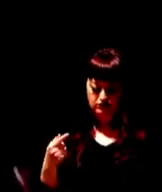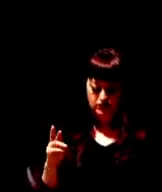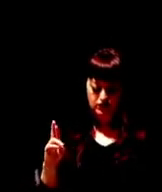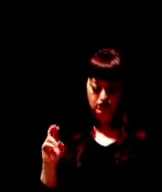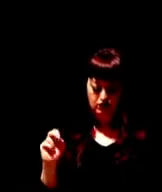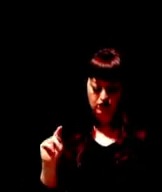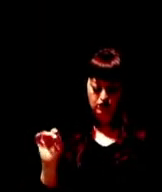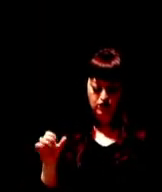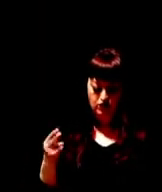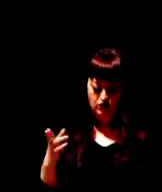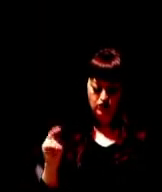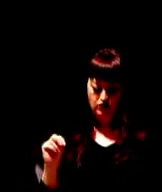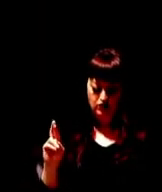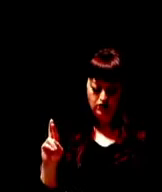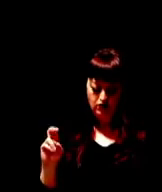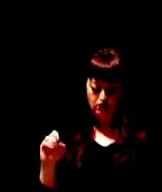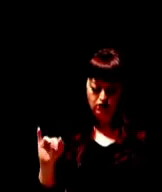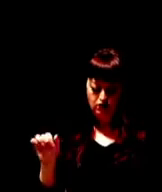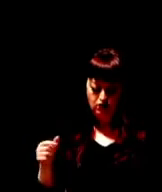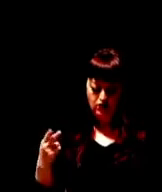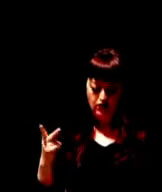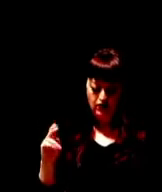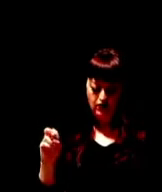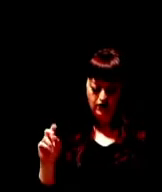Gretchen Reich Keller.